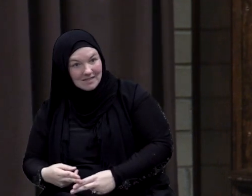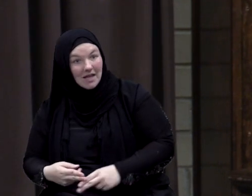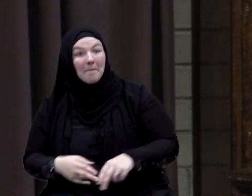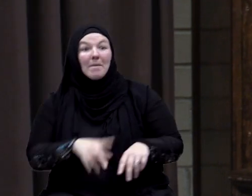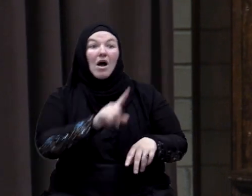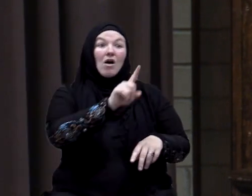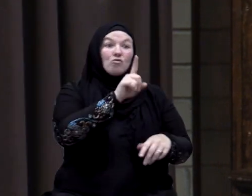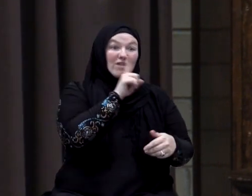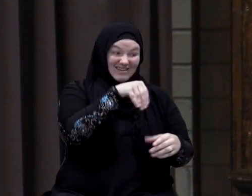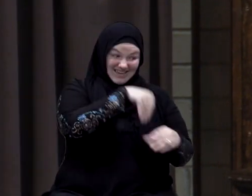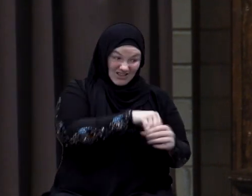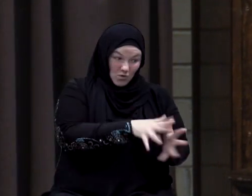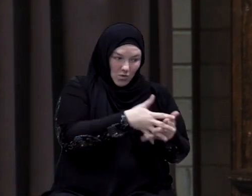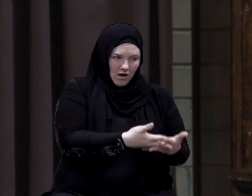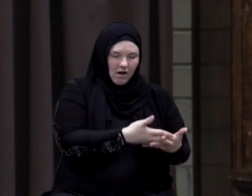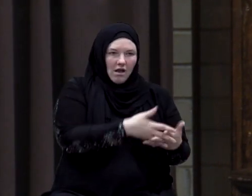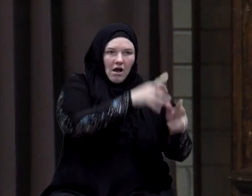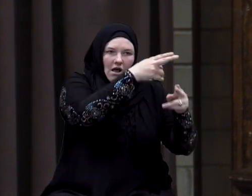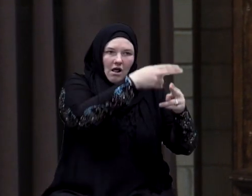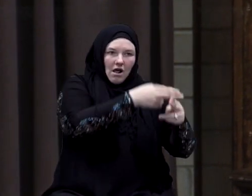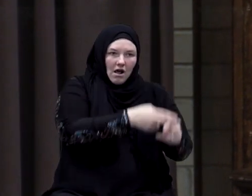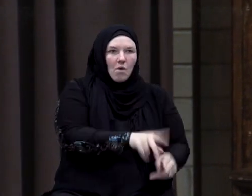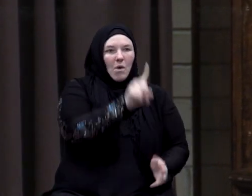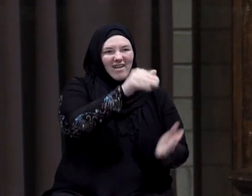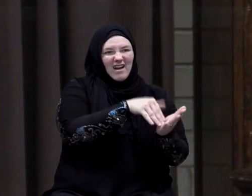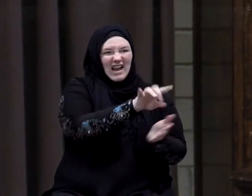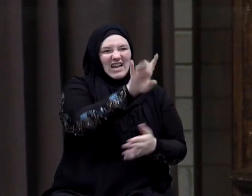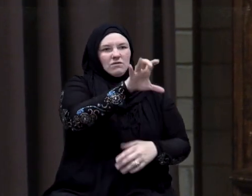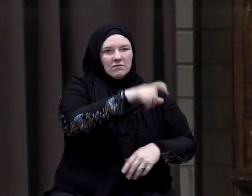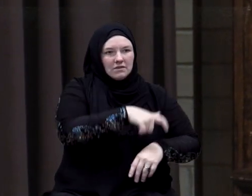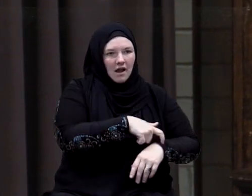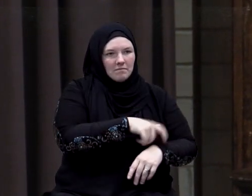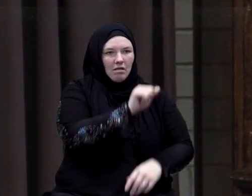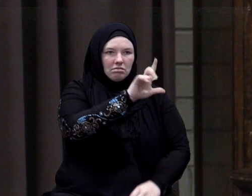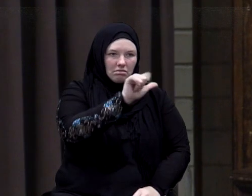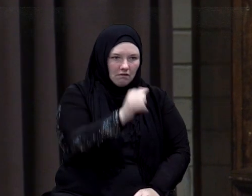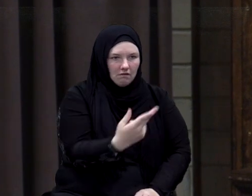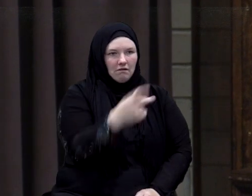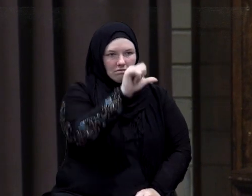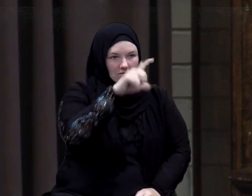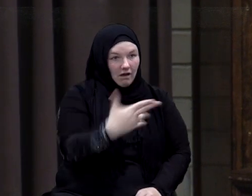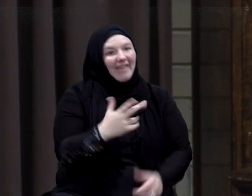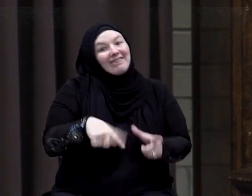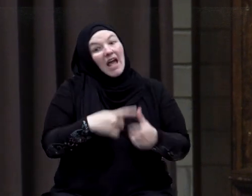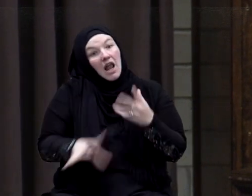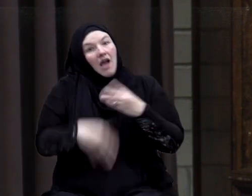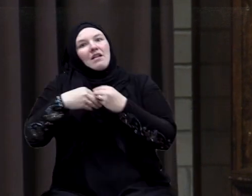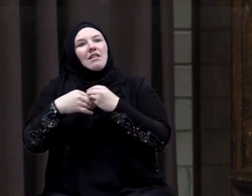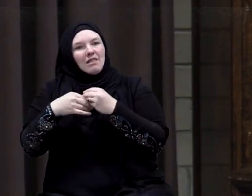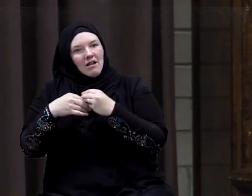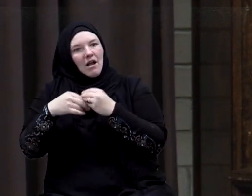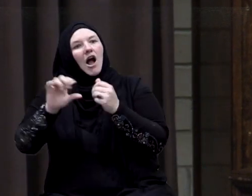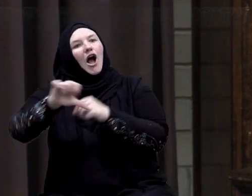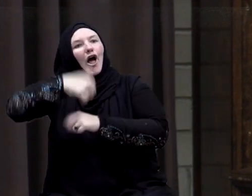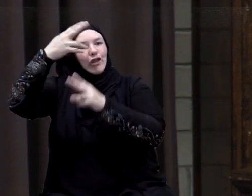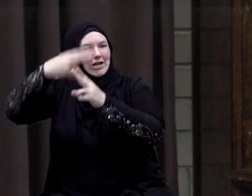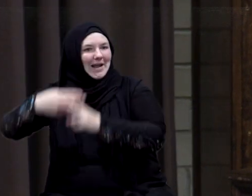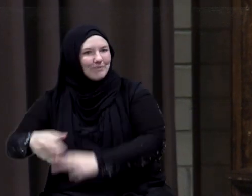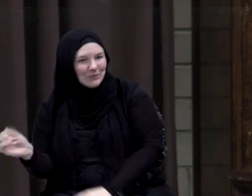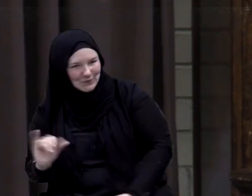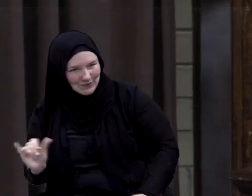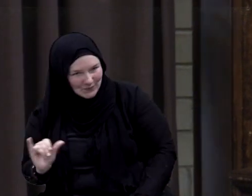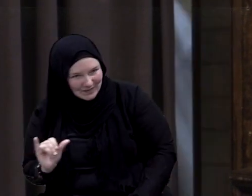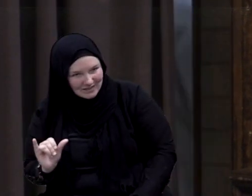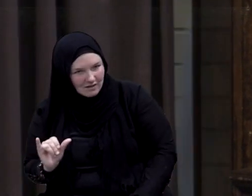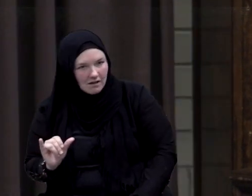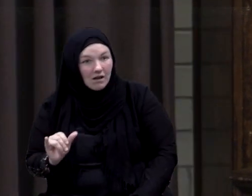So Allah wants us to know him. To know him for what? To know him for the merciful one he